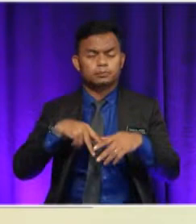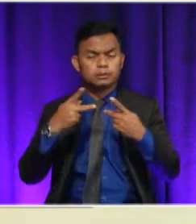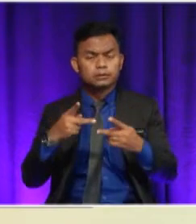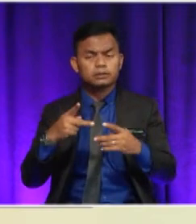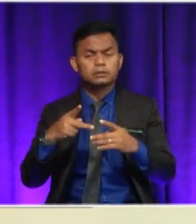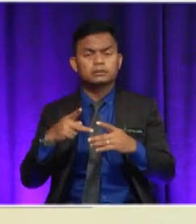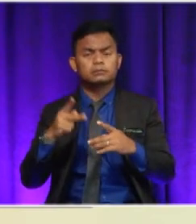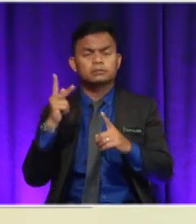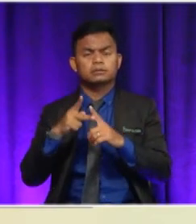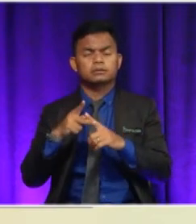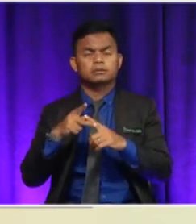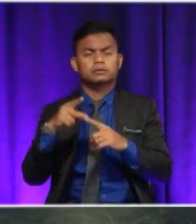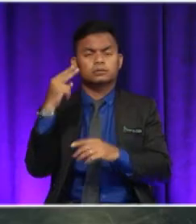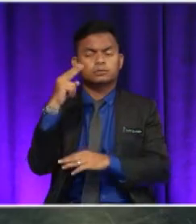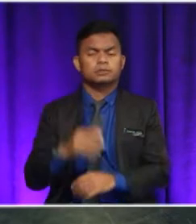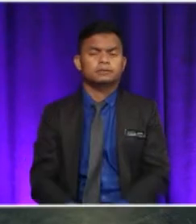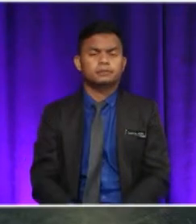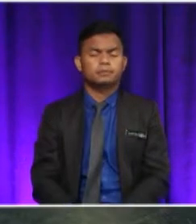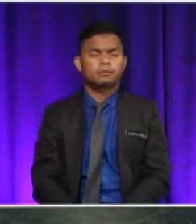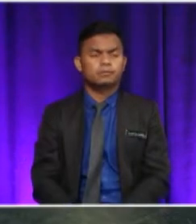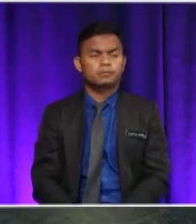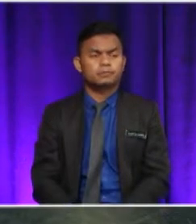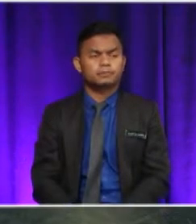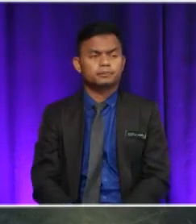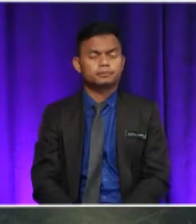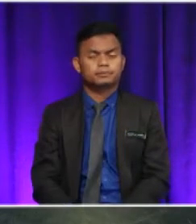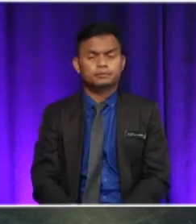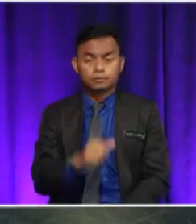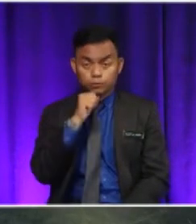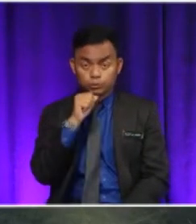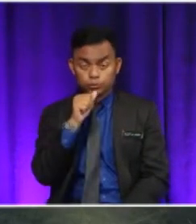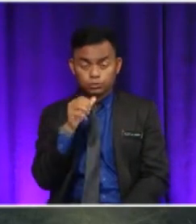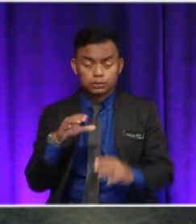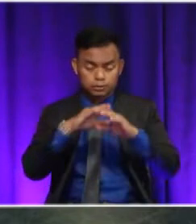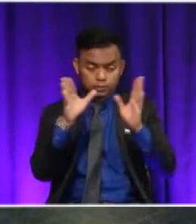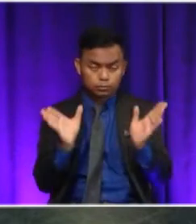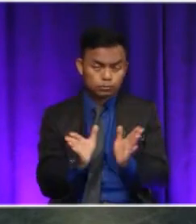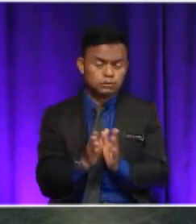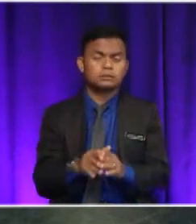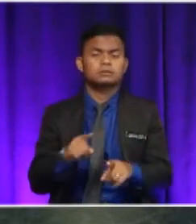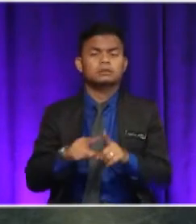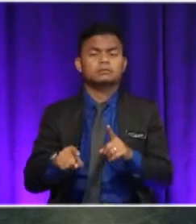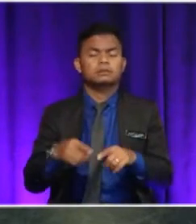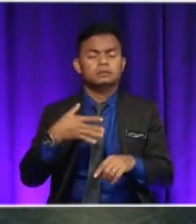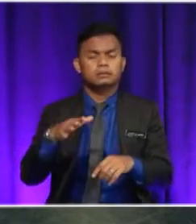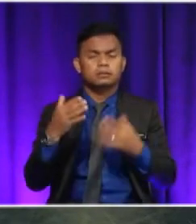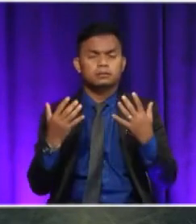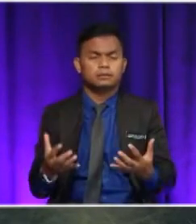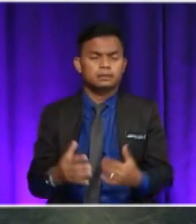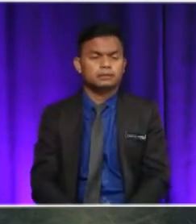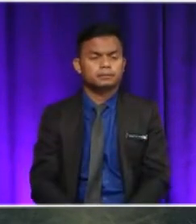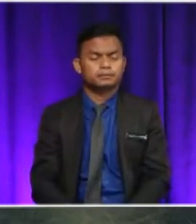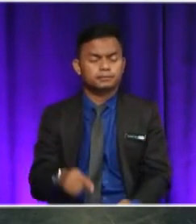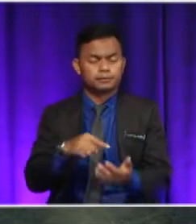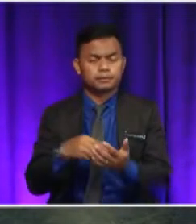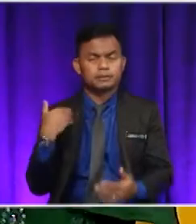and laptop. A lot of this weight and not the entire weight of the bag. So viewers at home, this is where you